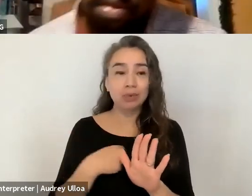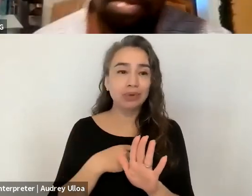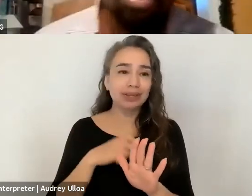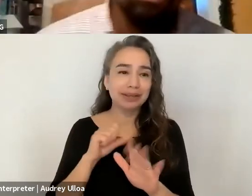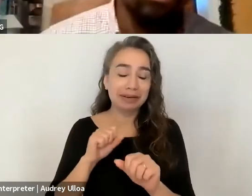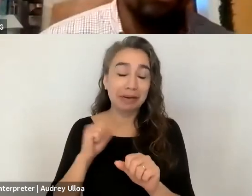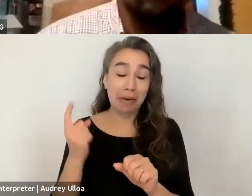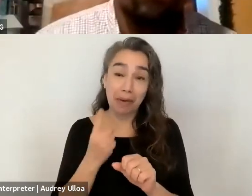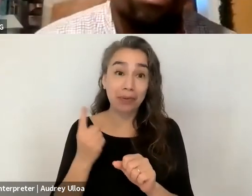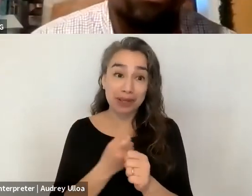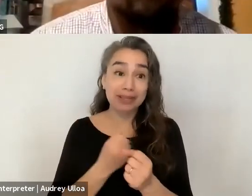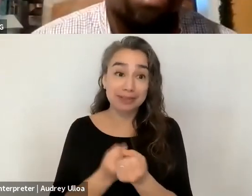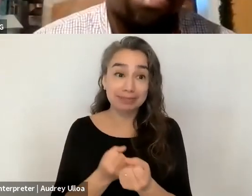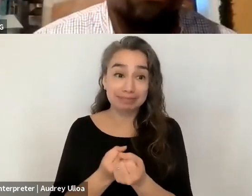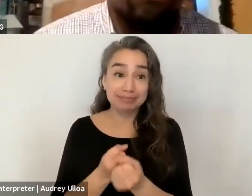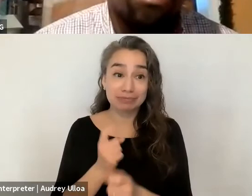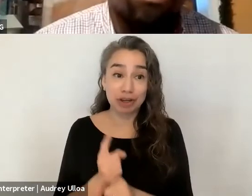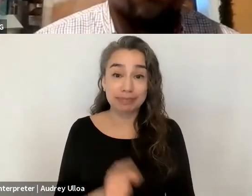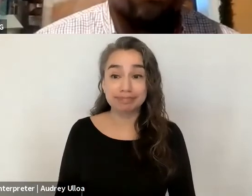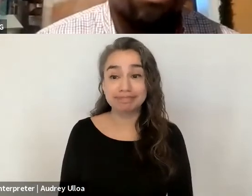behind, right?